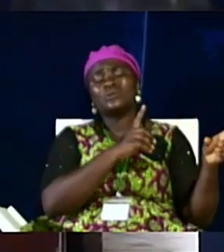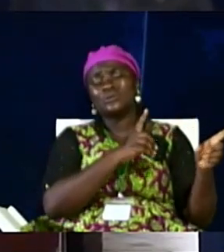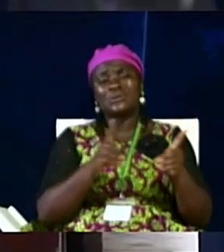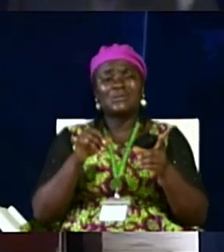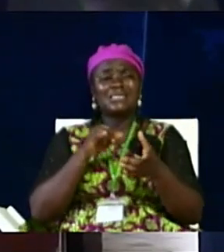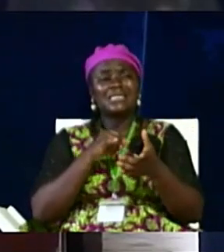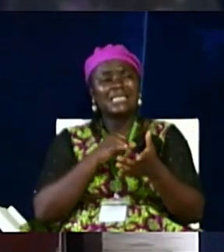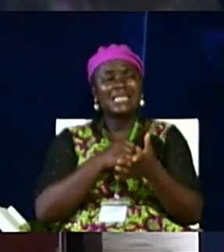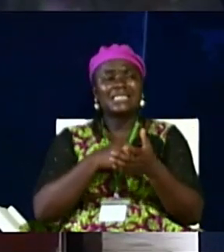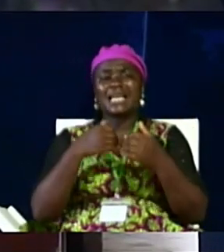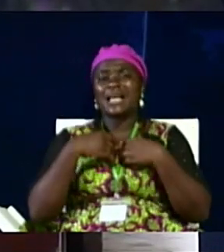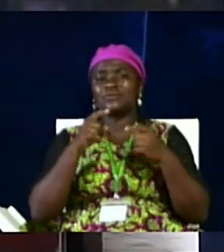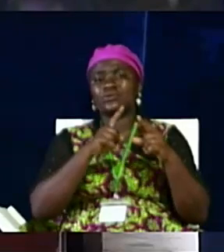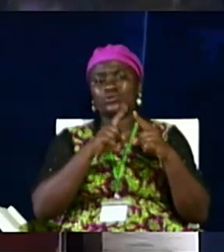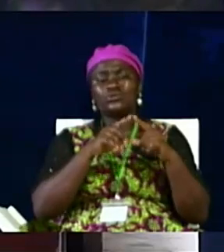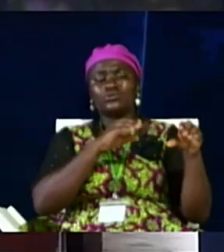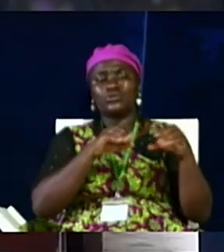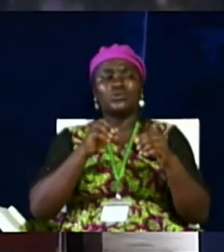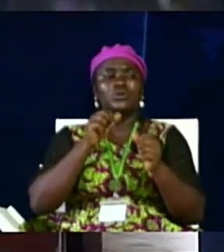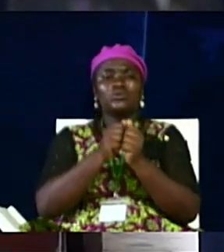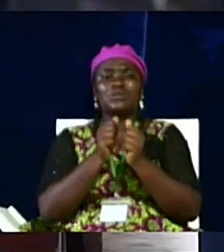poverty?